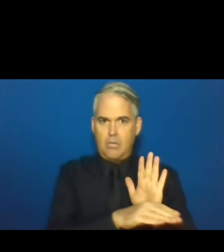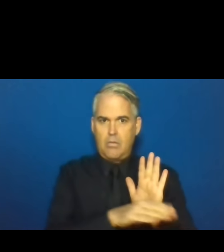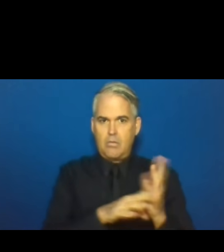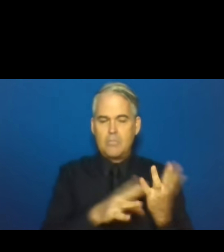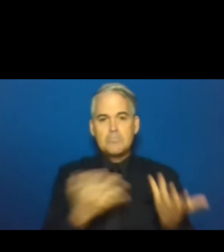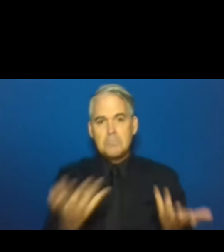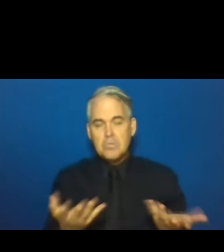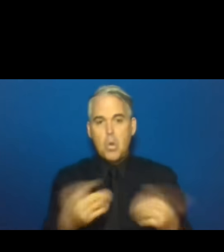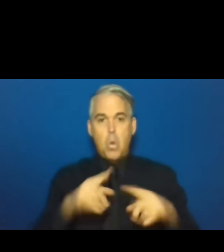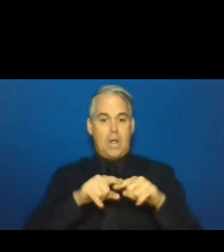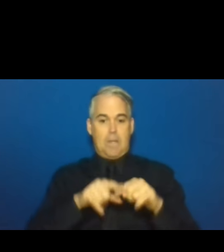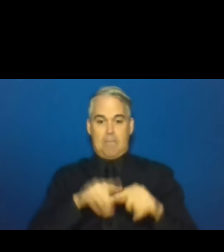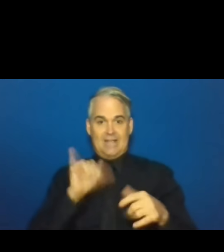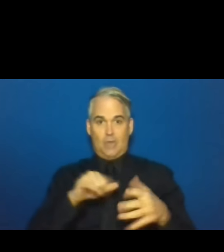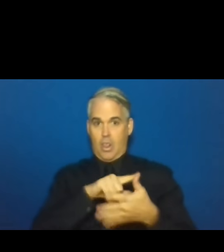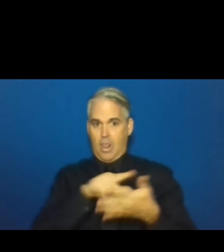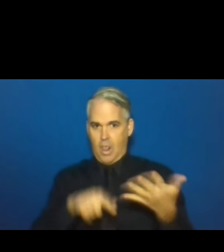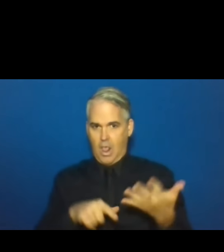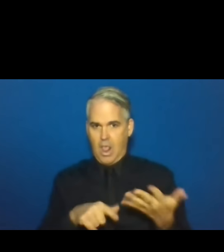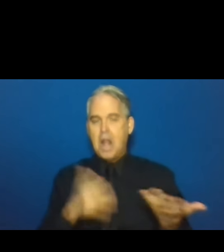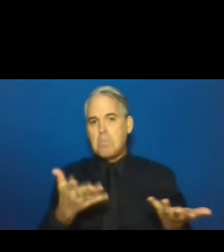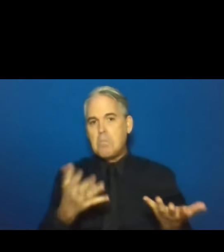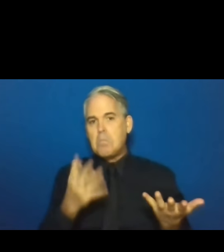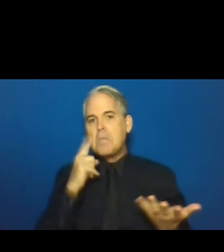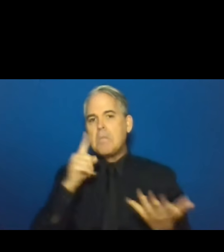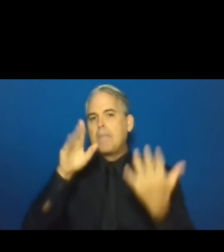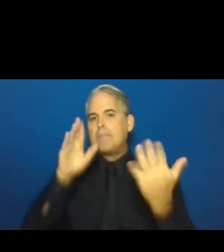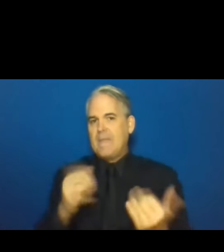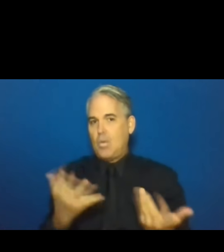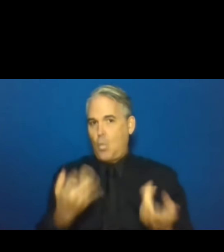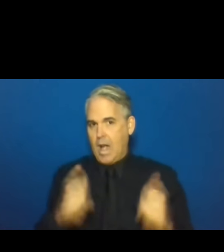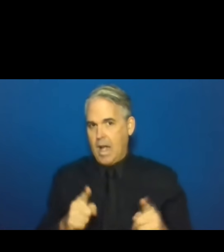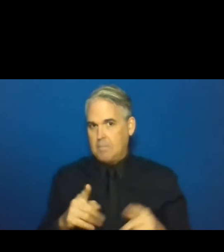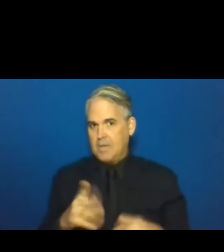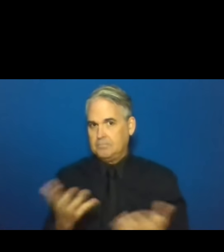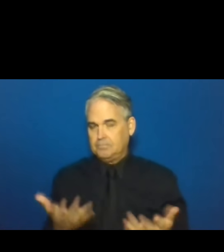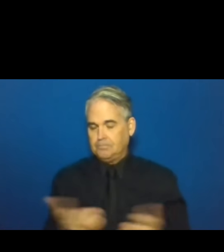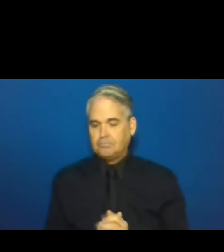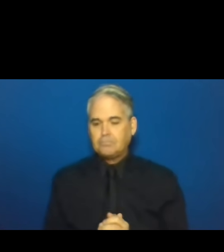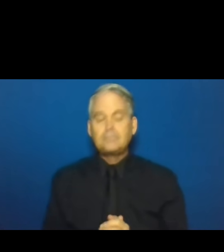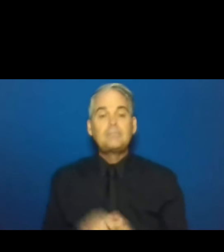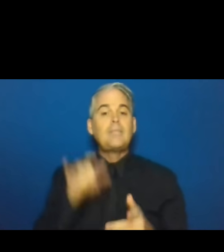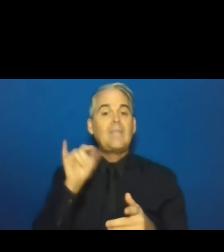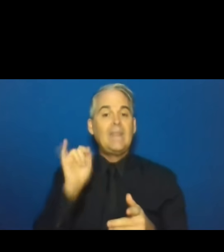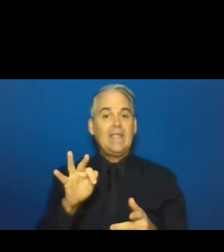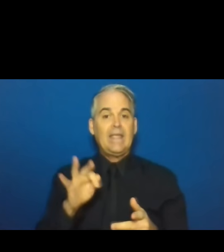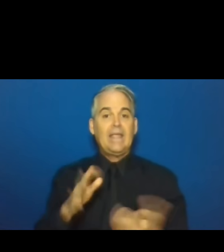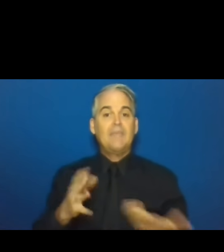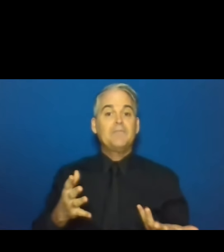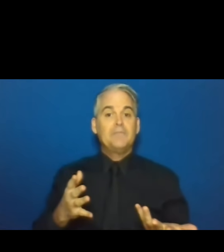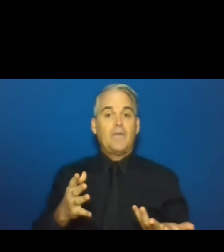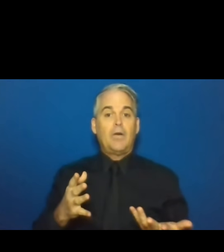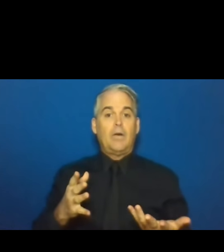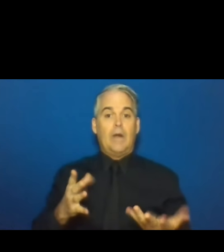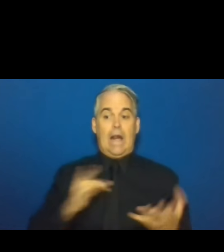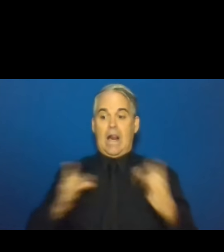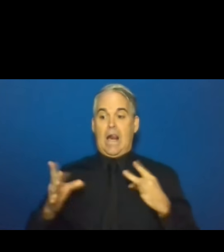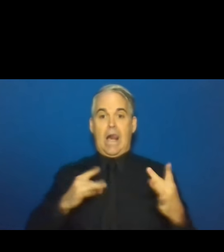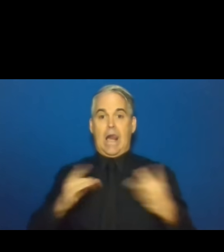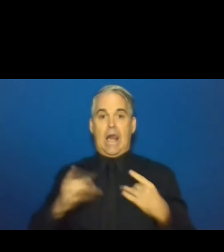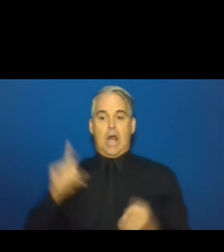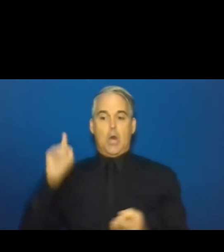outcomes. If our percentage increase of cases begins to slow and our epi curve begins to plateau,